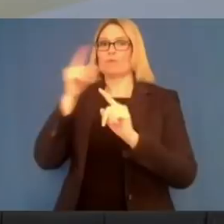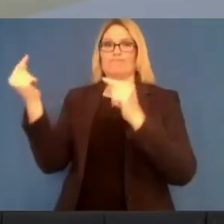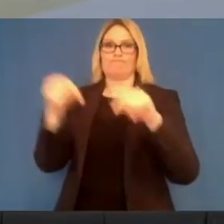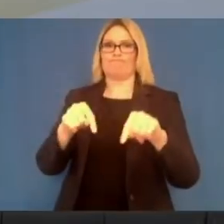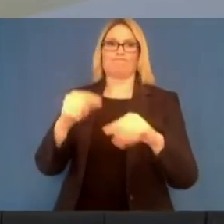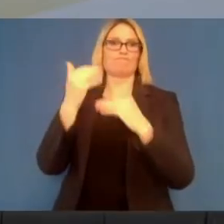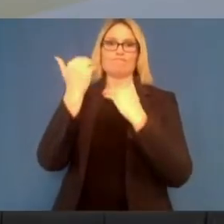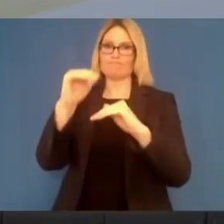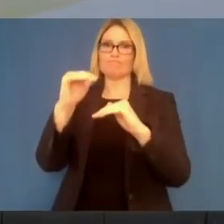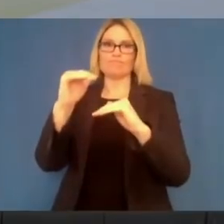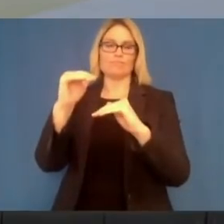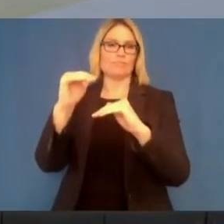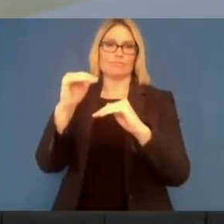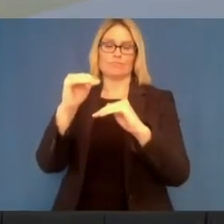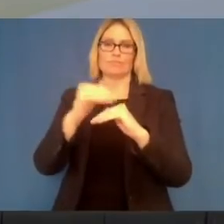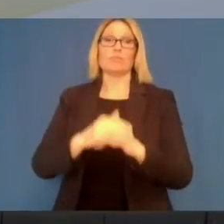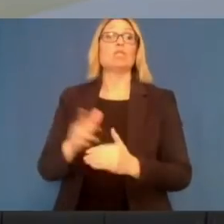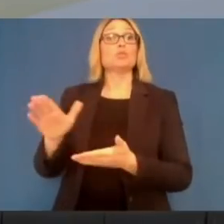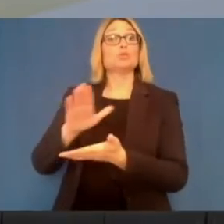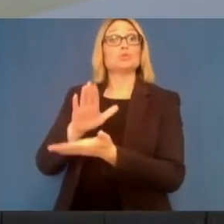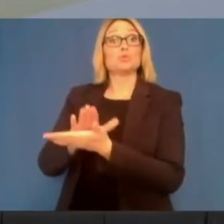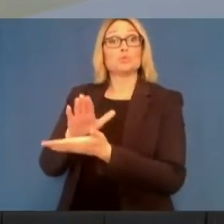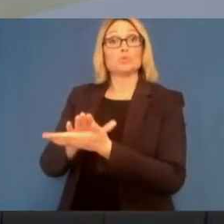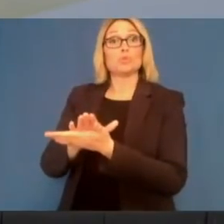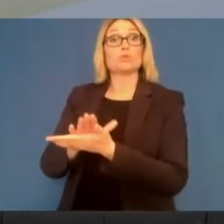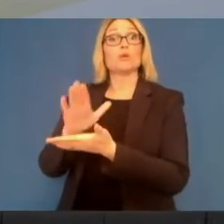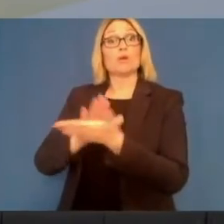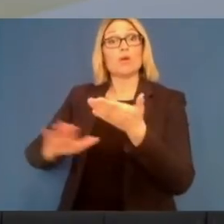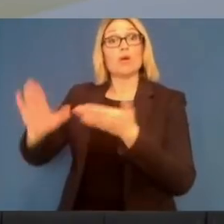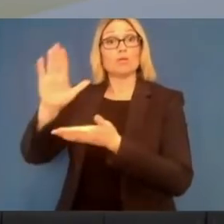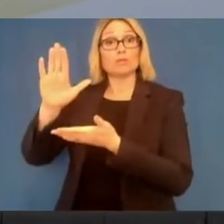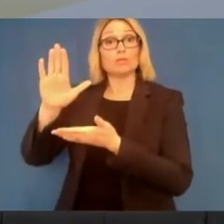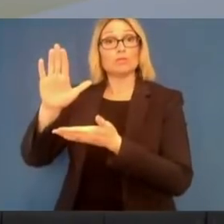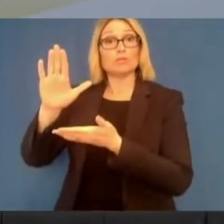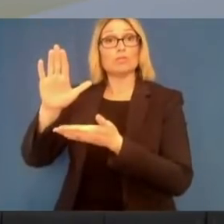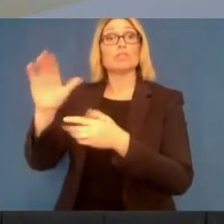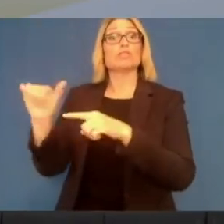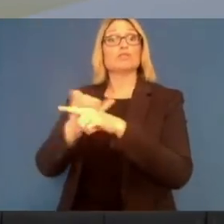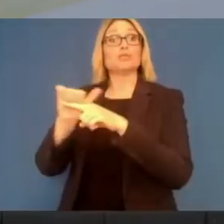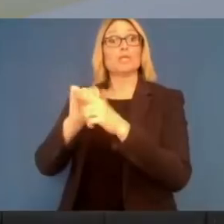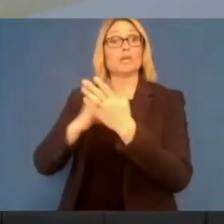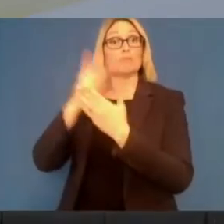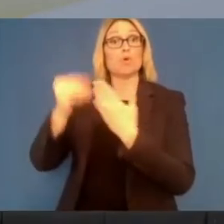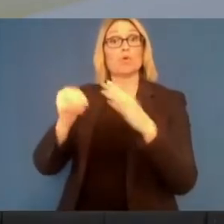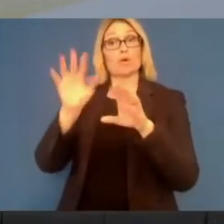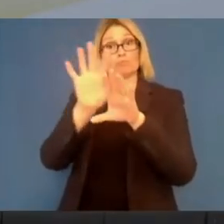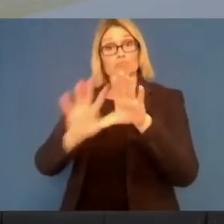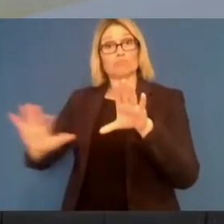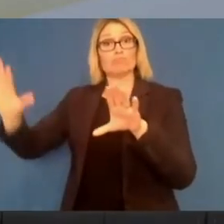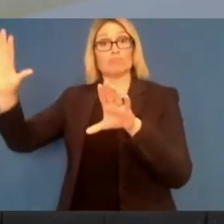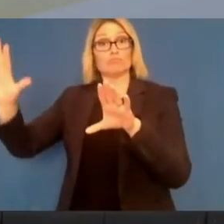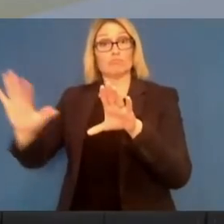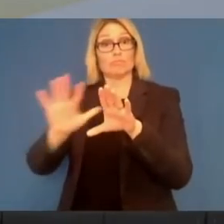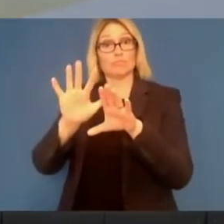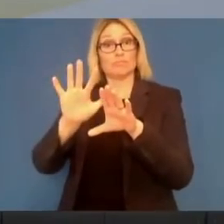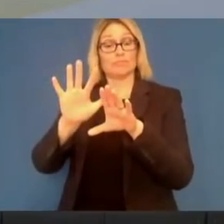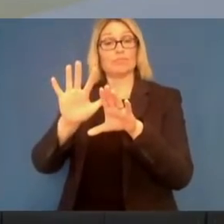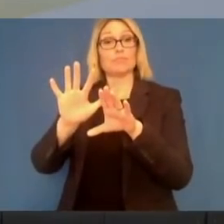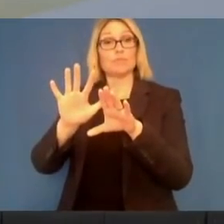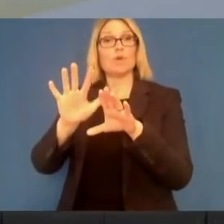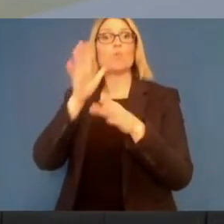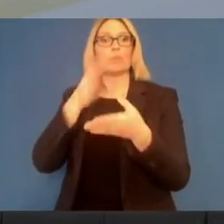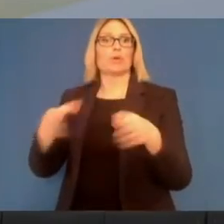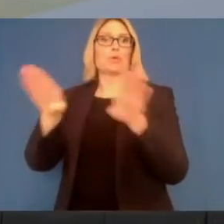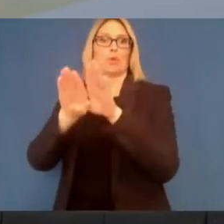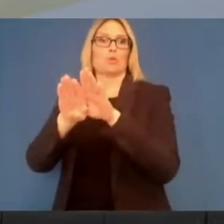permitted. And schools, post-secondary institutions, and training programs across the province will be